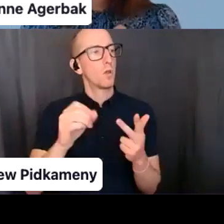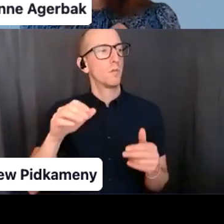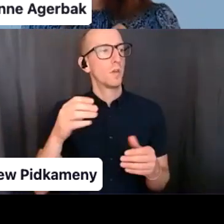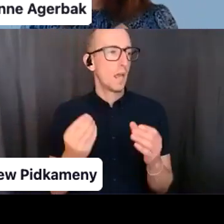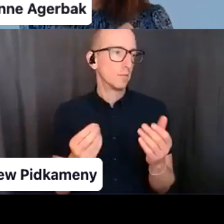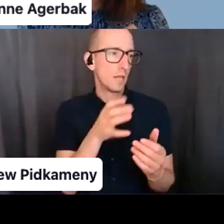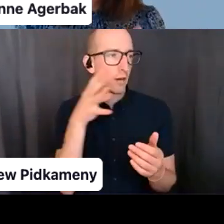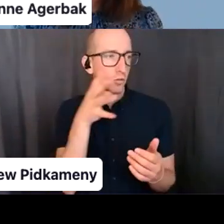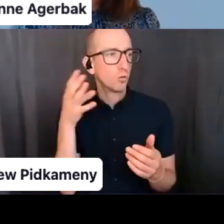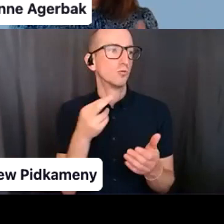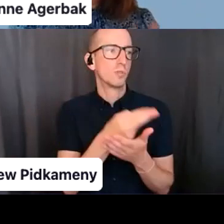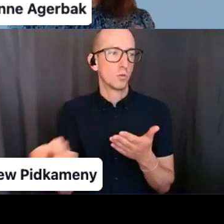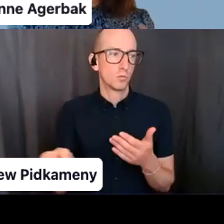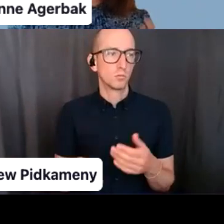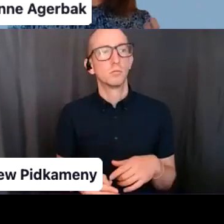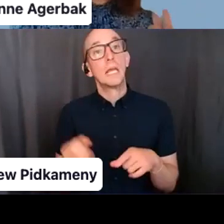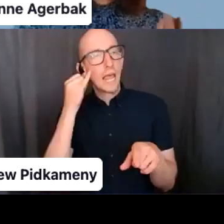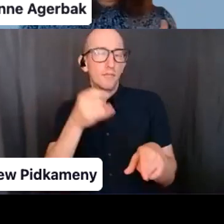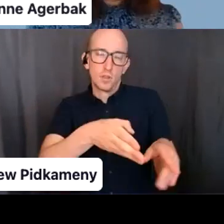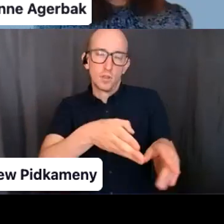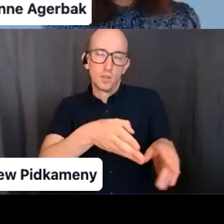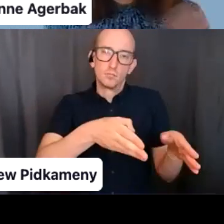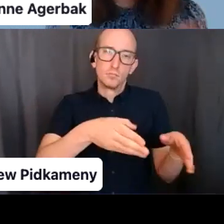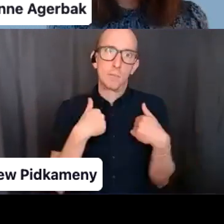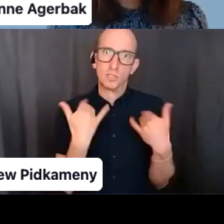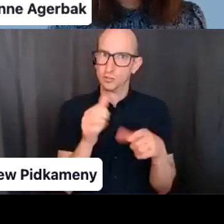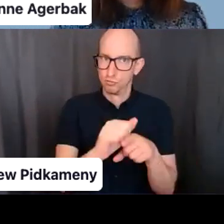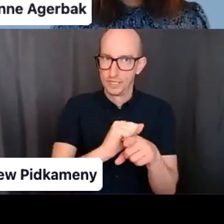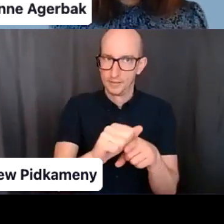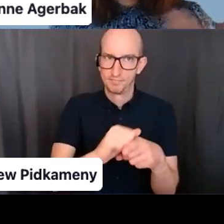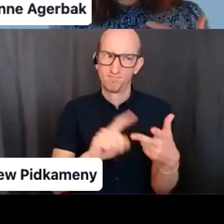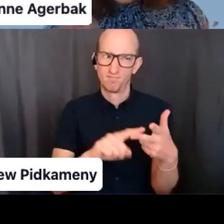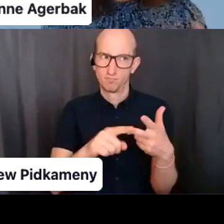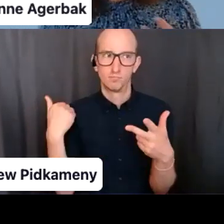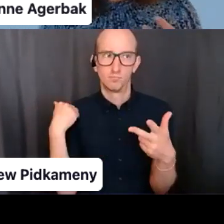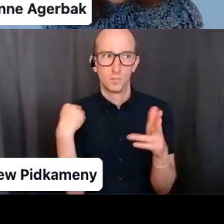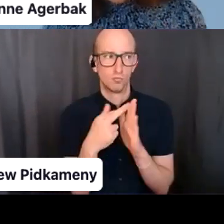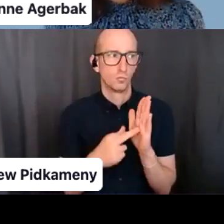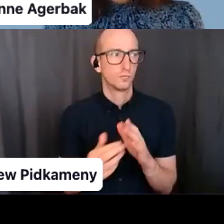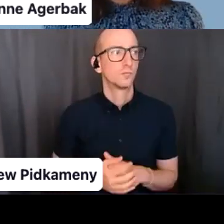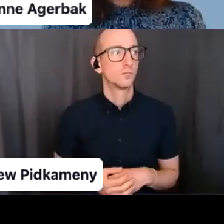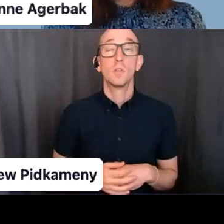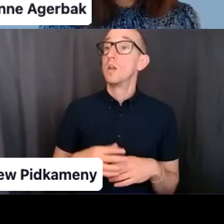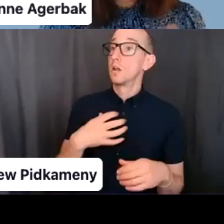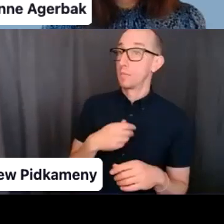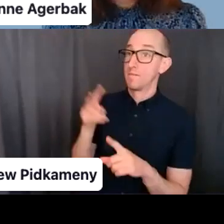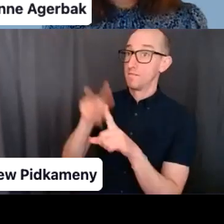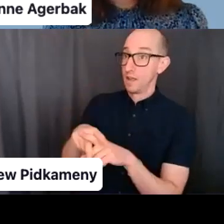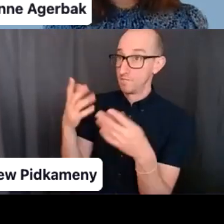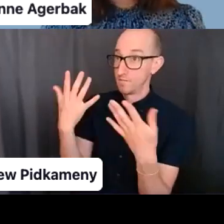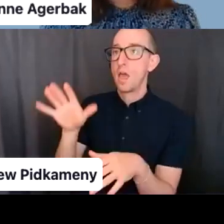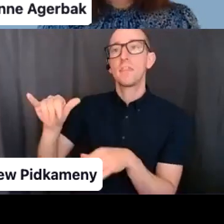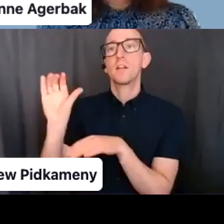minute. When the complaint is filed, generally what happens is that the enforcement agency does a